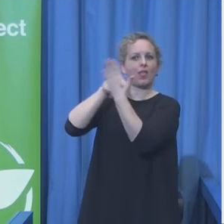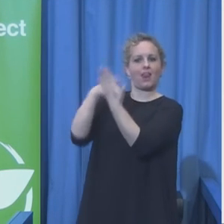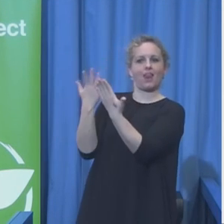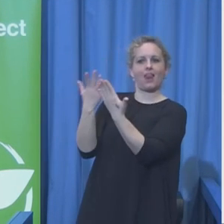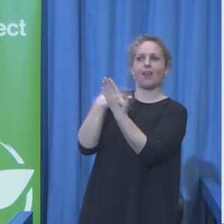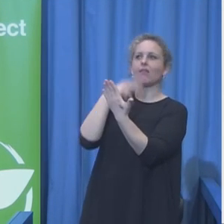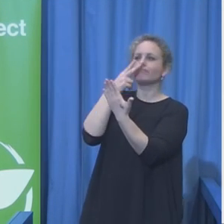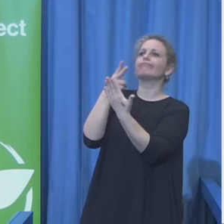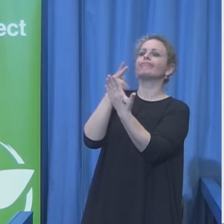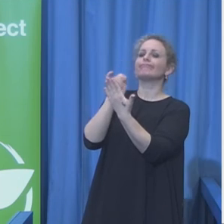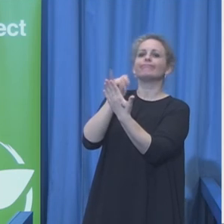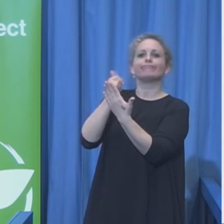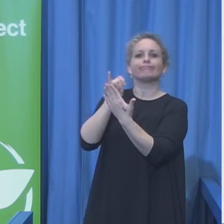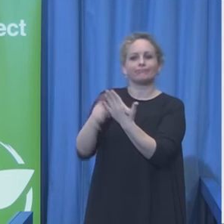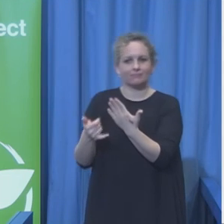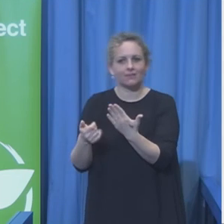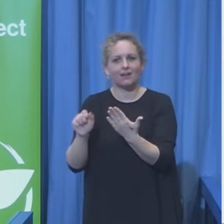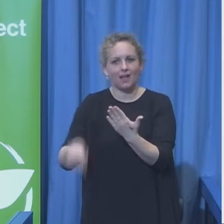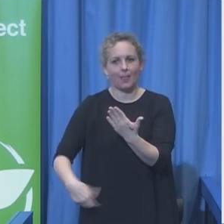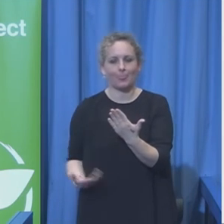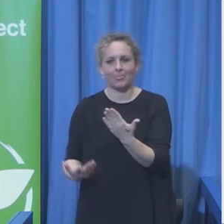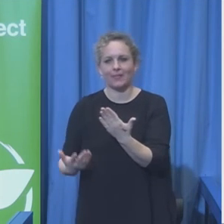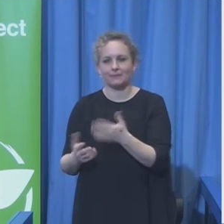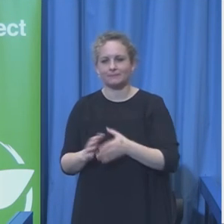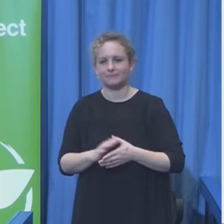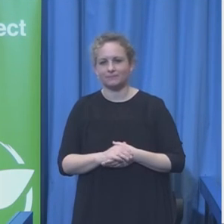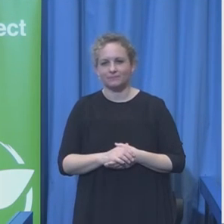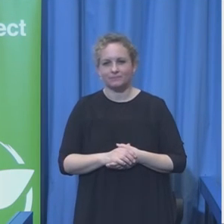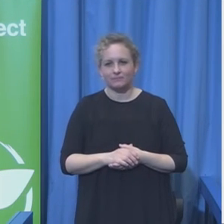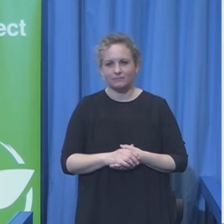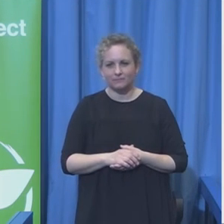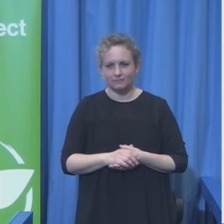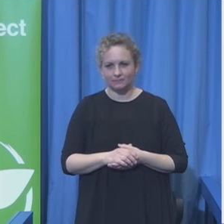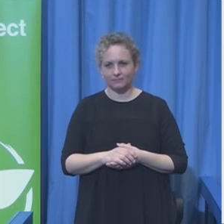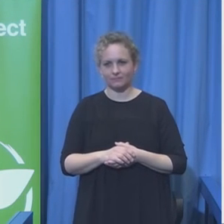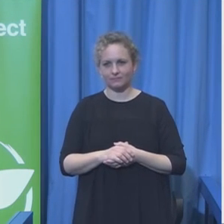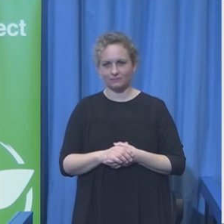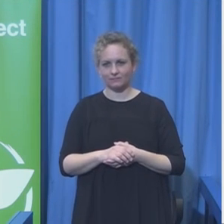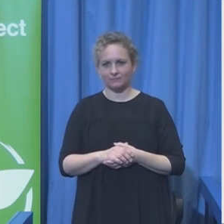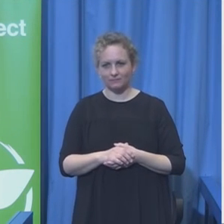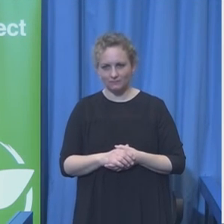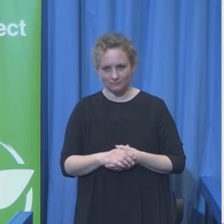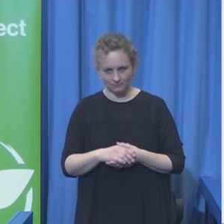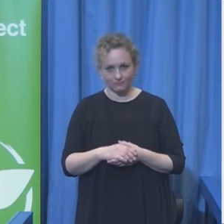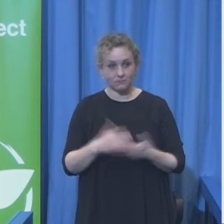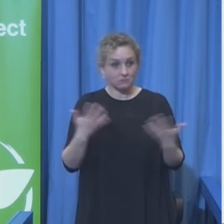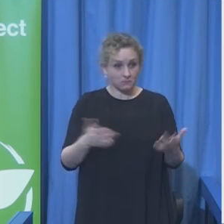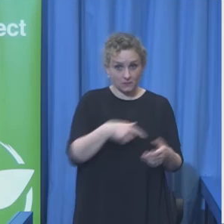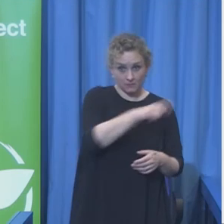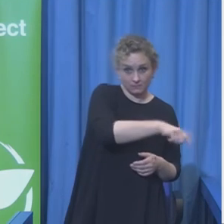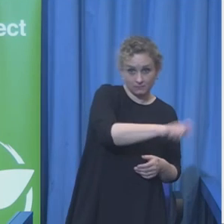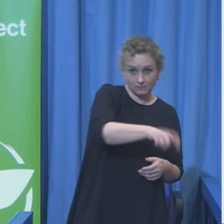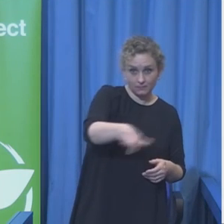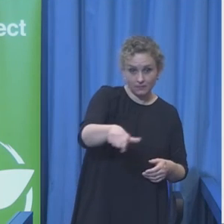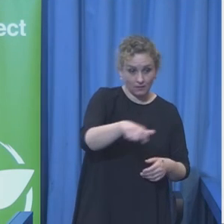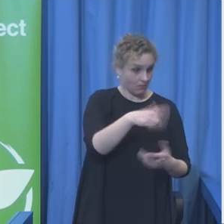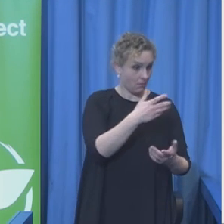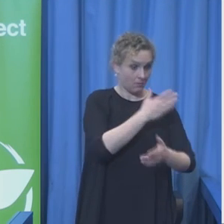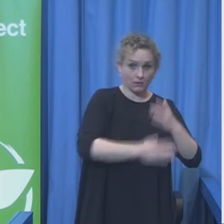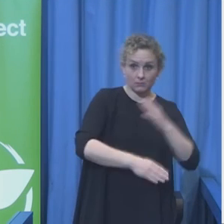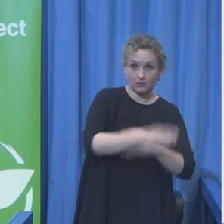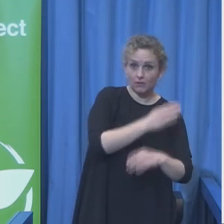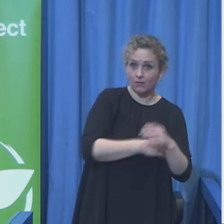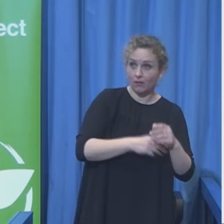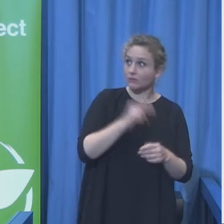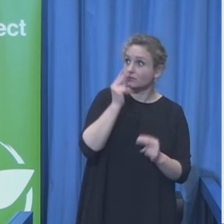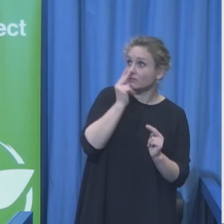enforcement mechanism to make sure that people with disabilities are able to find employment. And if they don't find employment,